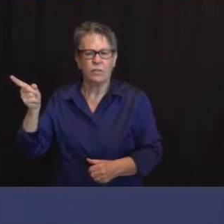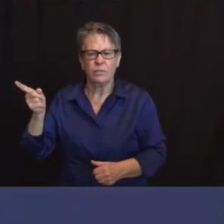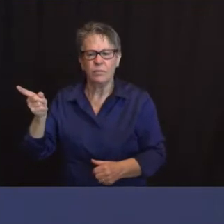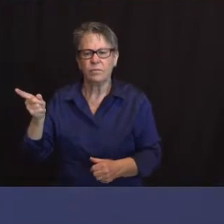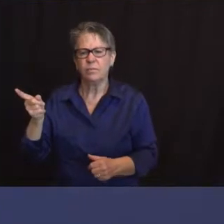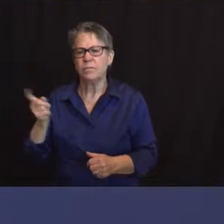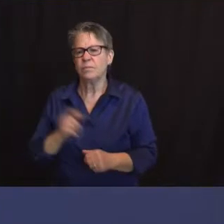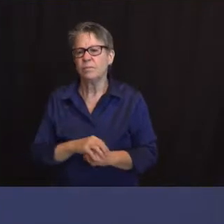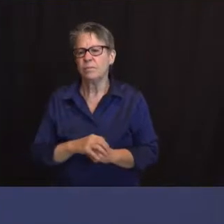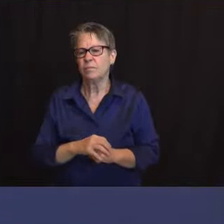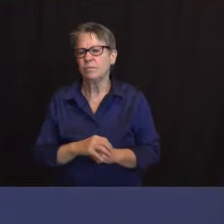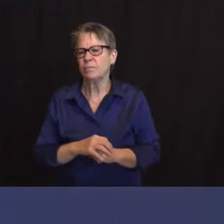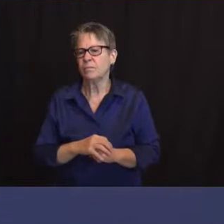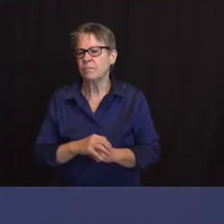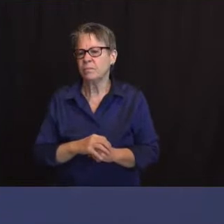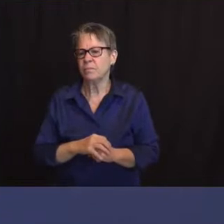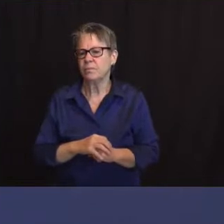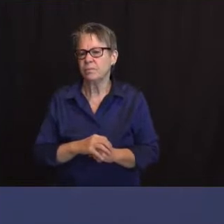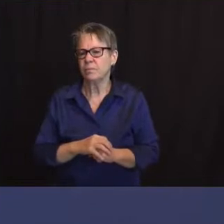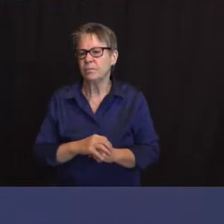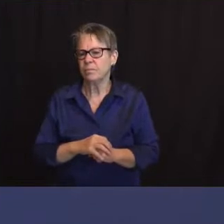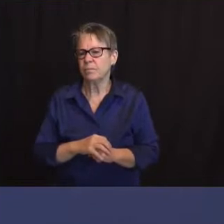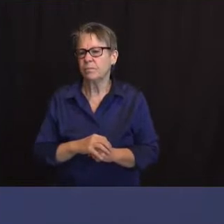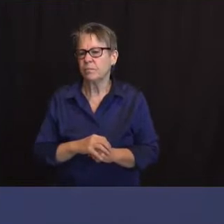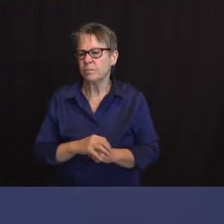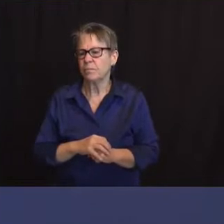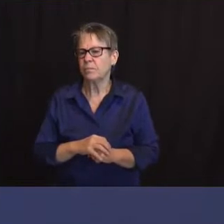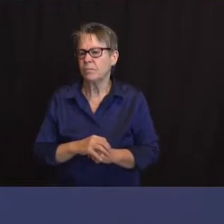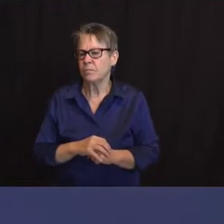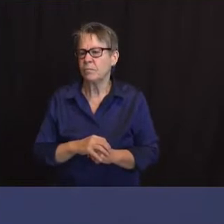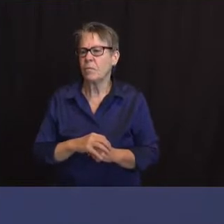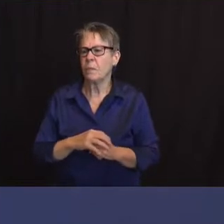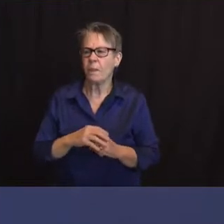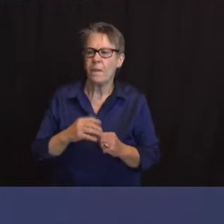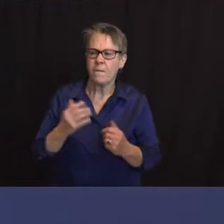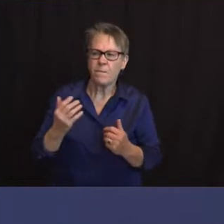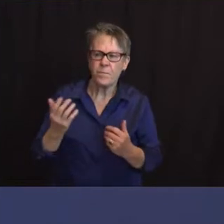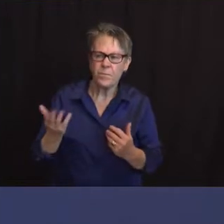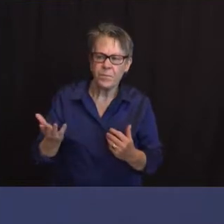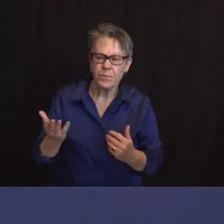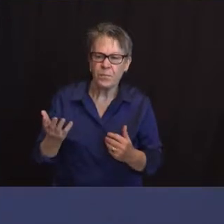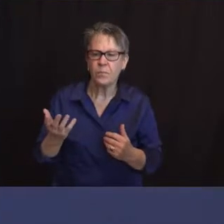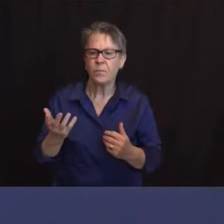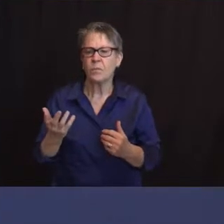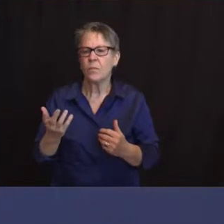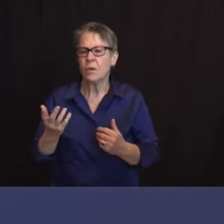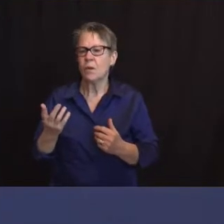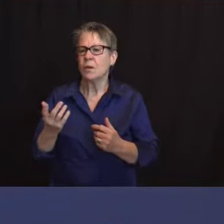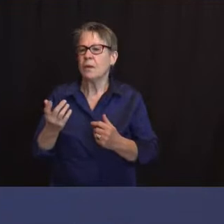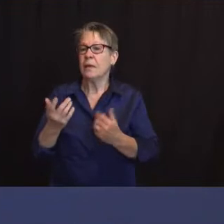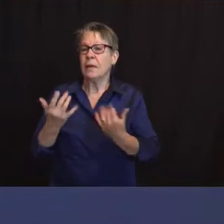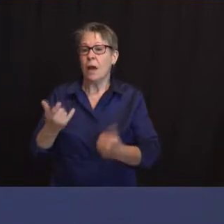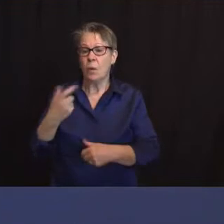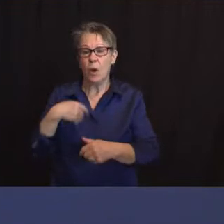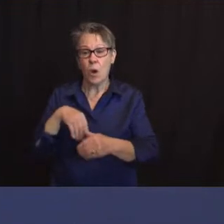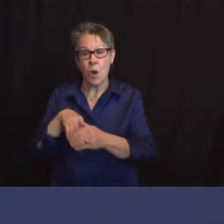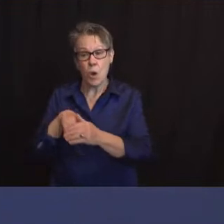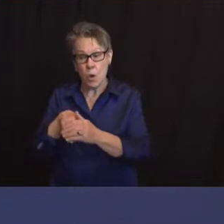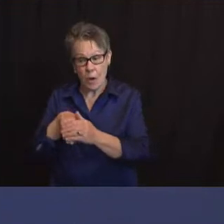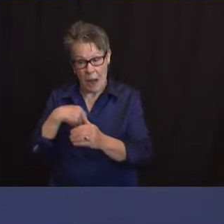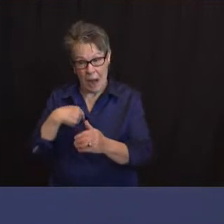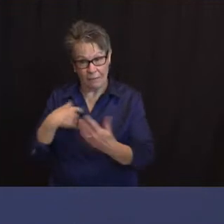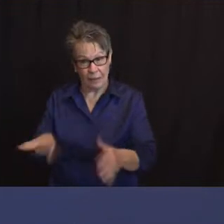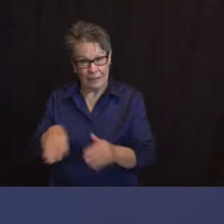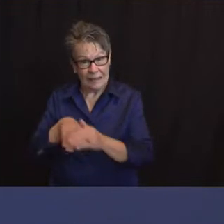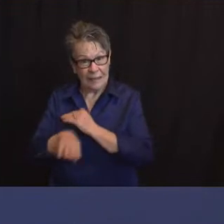inside and check, but to allow them to have a bigger denominator for their 50% capacity. They didn't, the sides were closed, so they